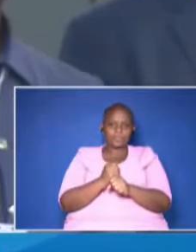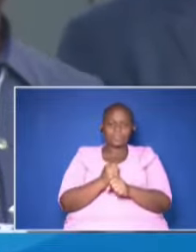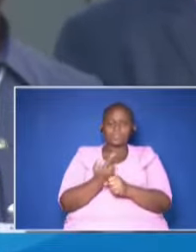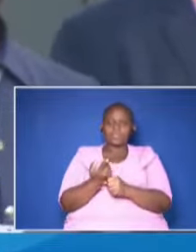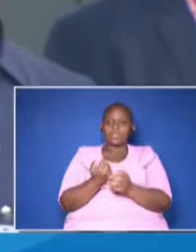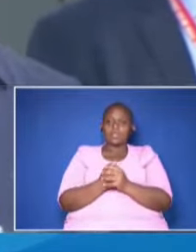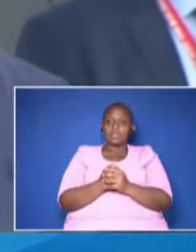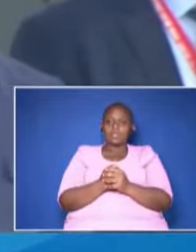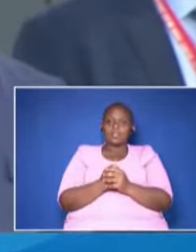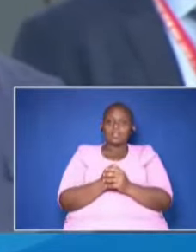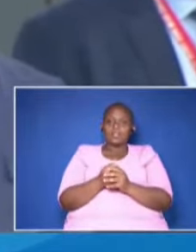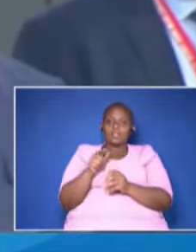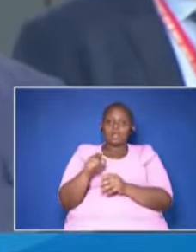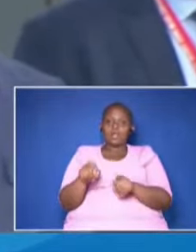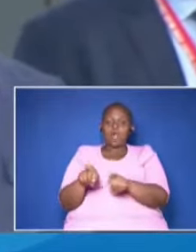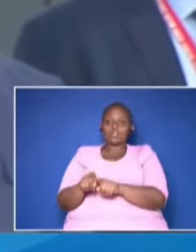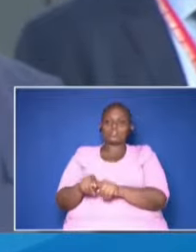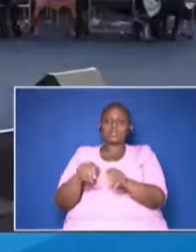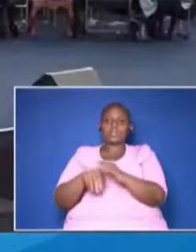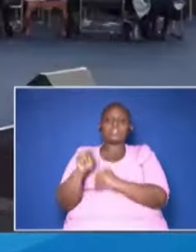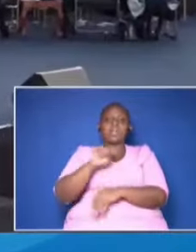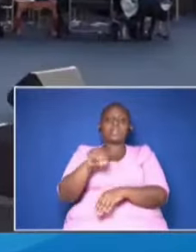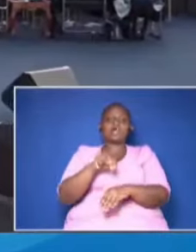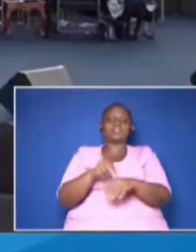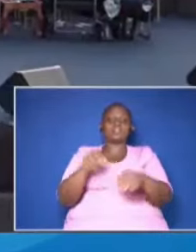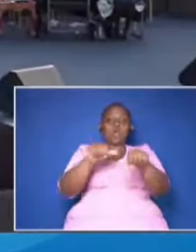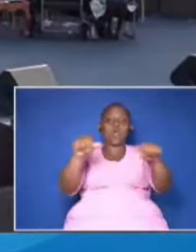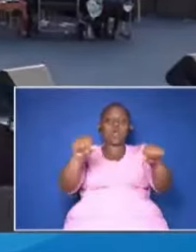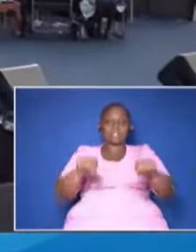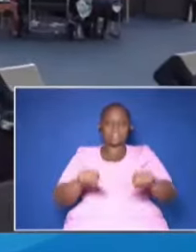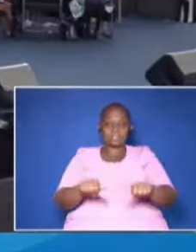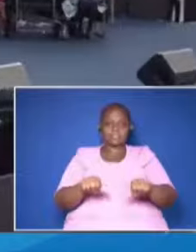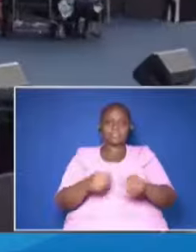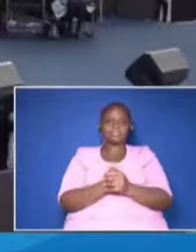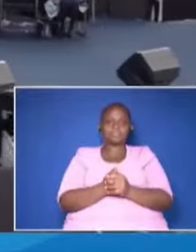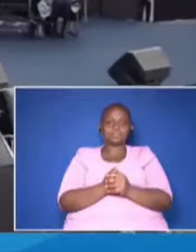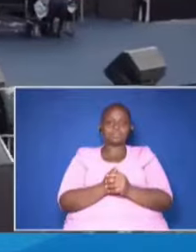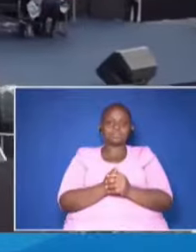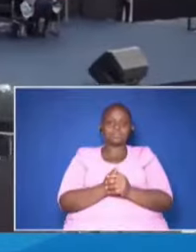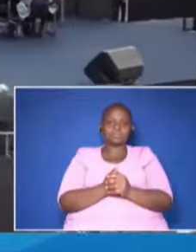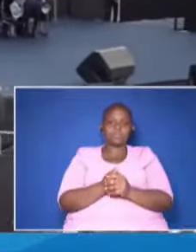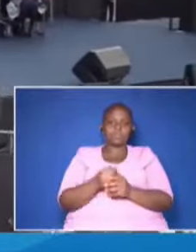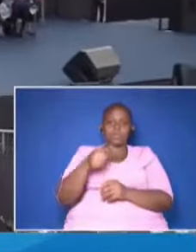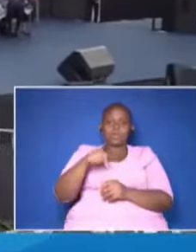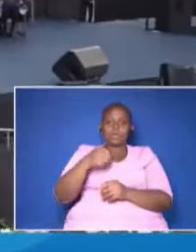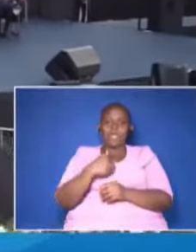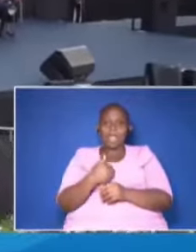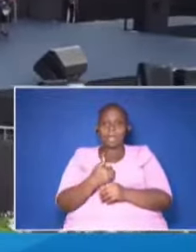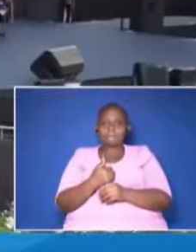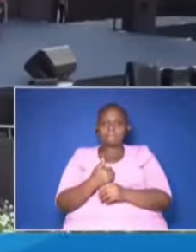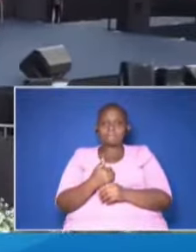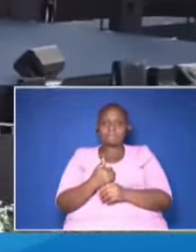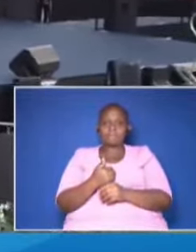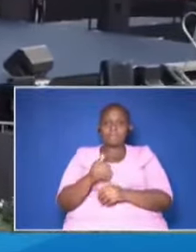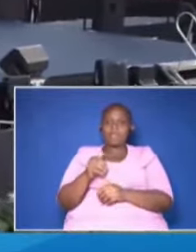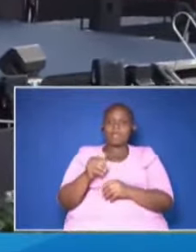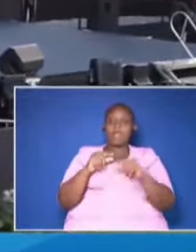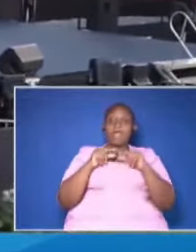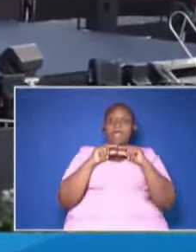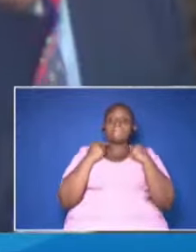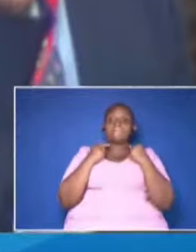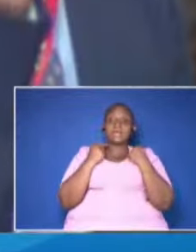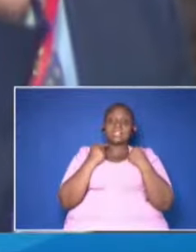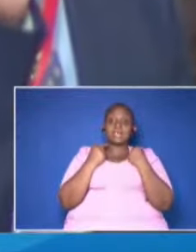also in the National Altar and we have a apost a